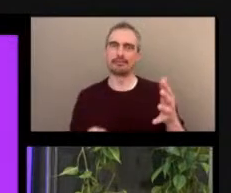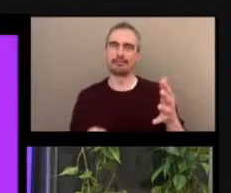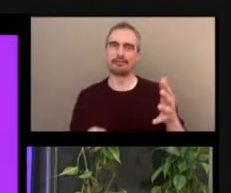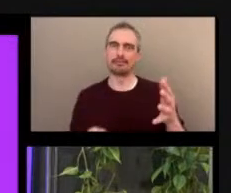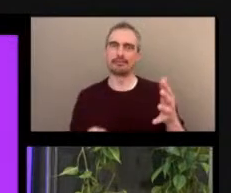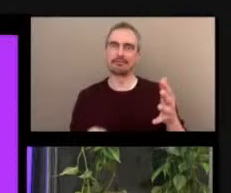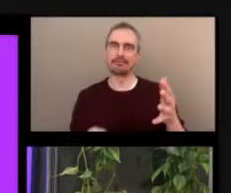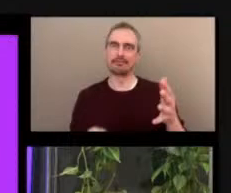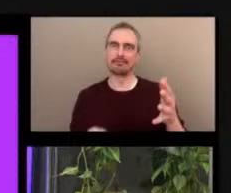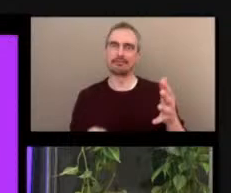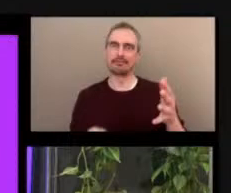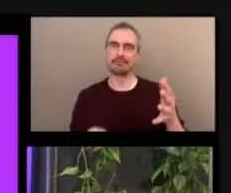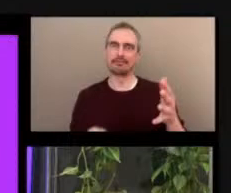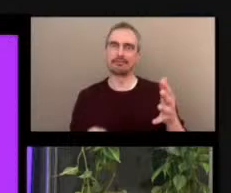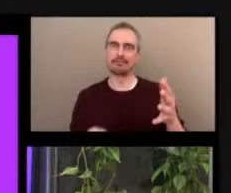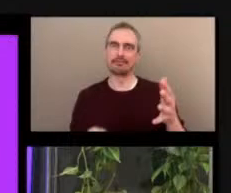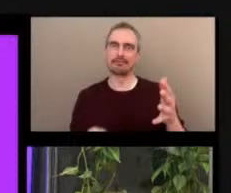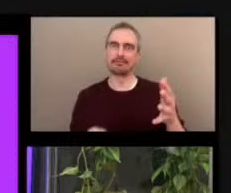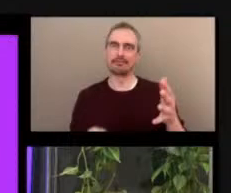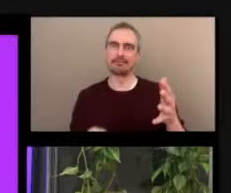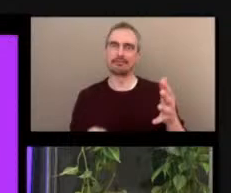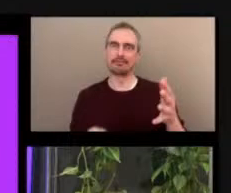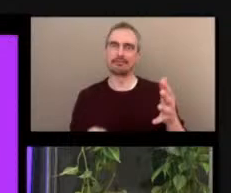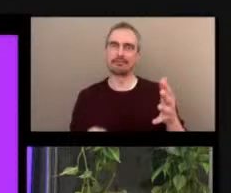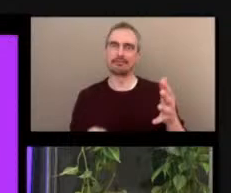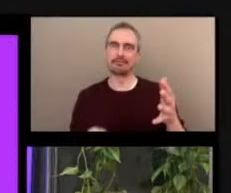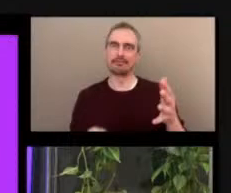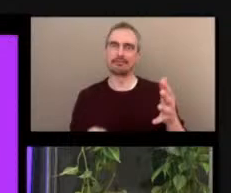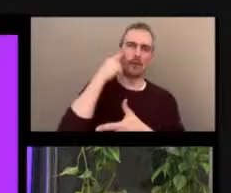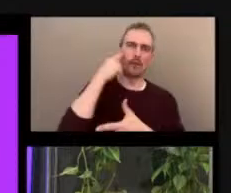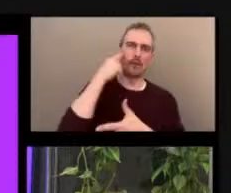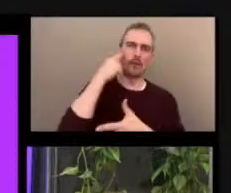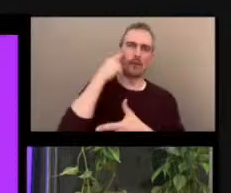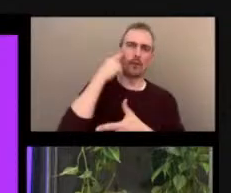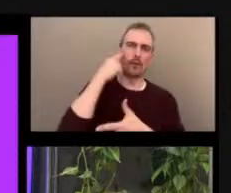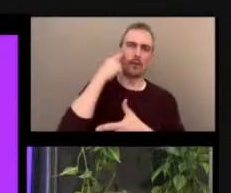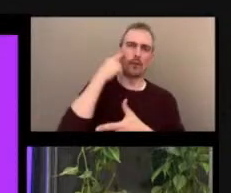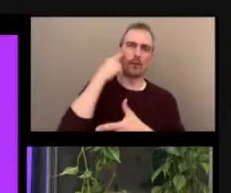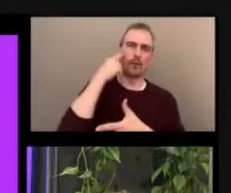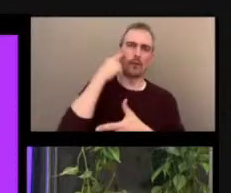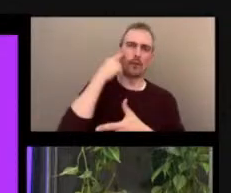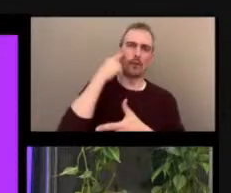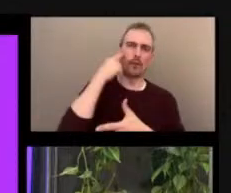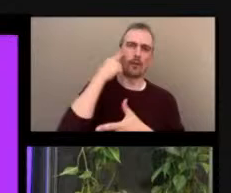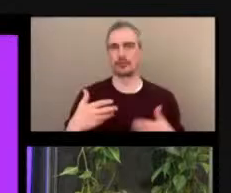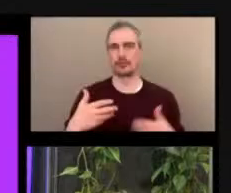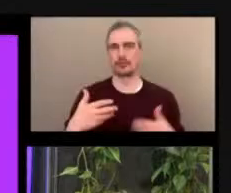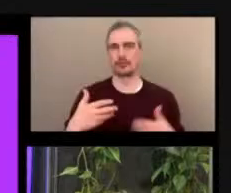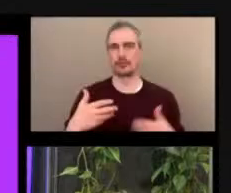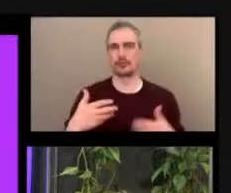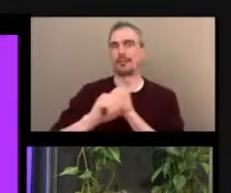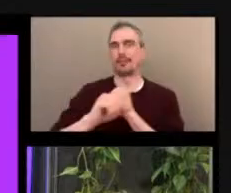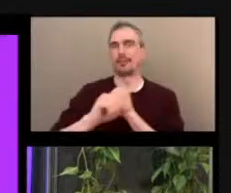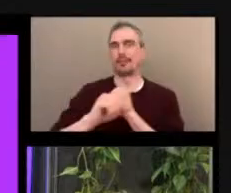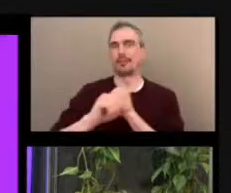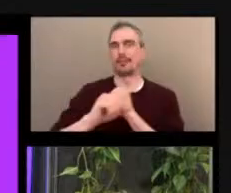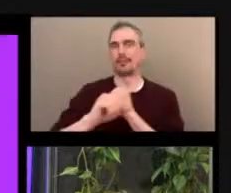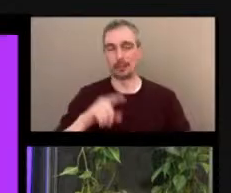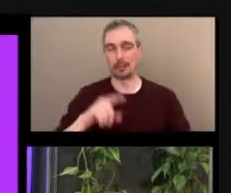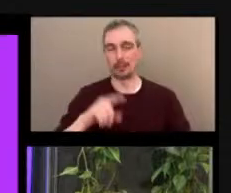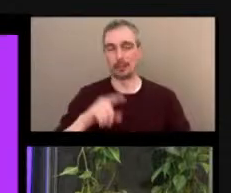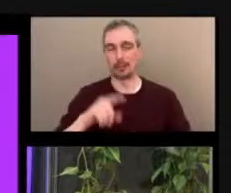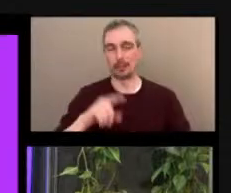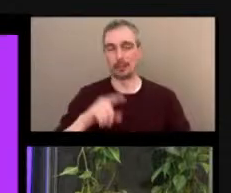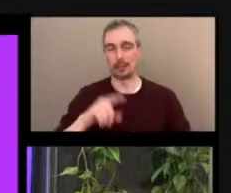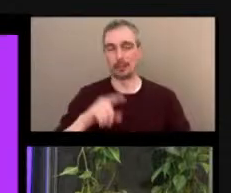So before I continue, I want to acknowledge that manual QA and periodic audits are super valuable tools also. They're